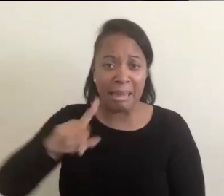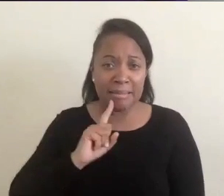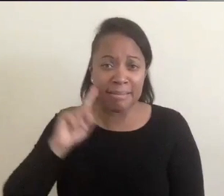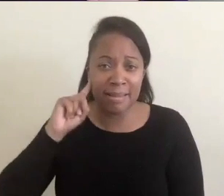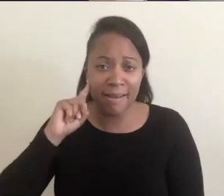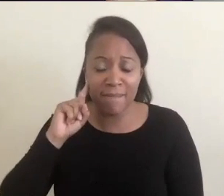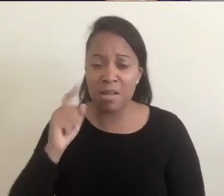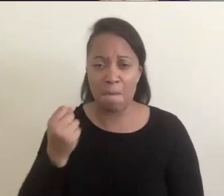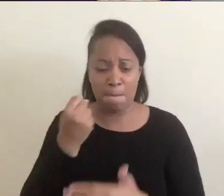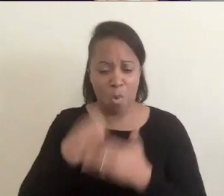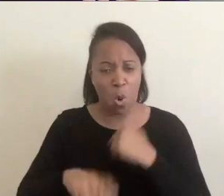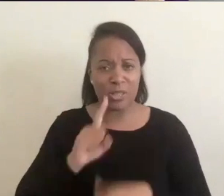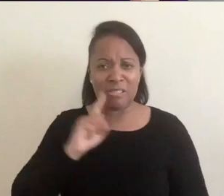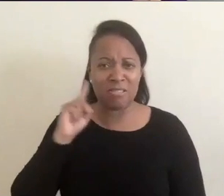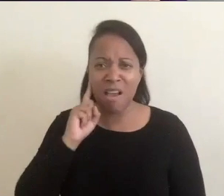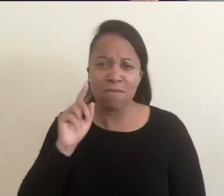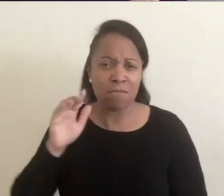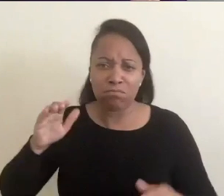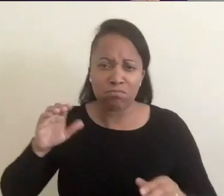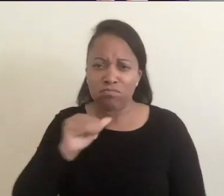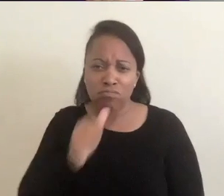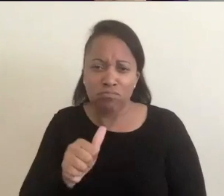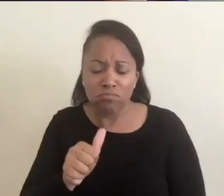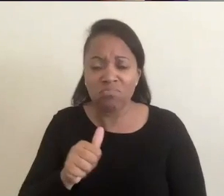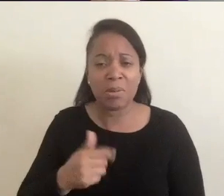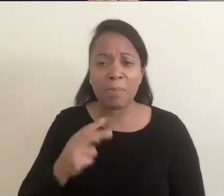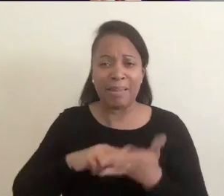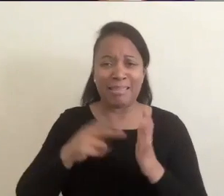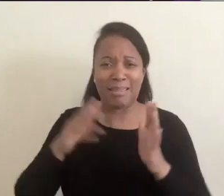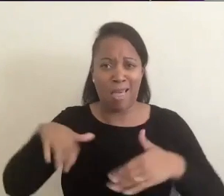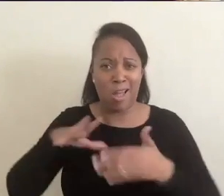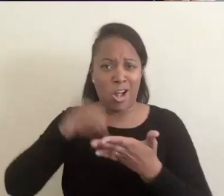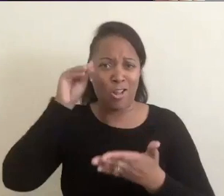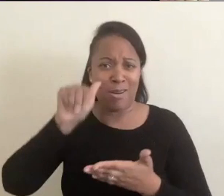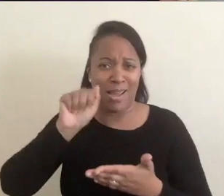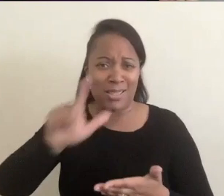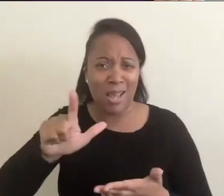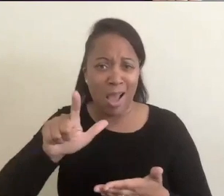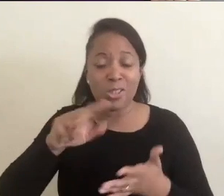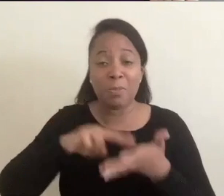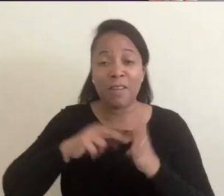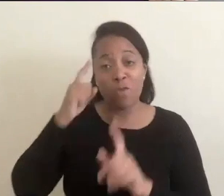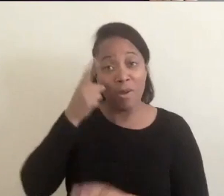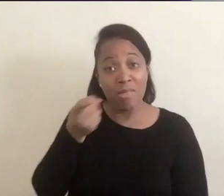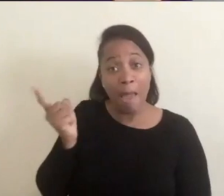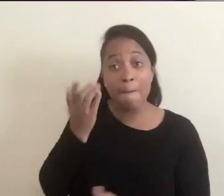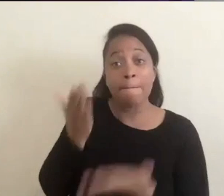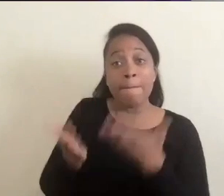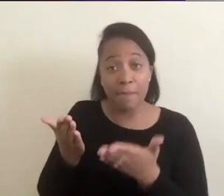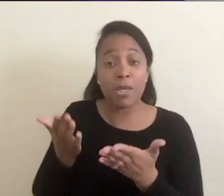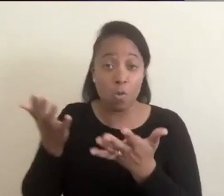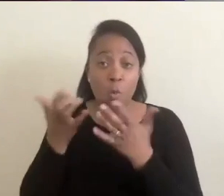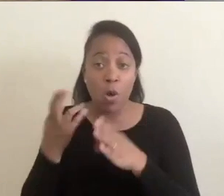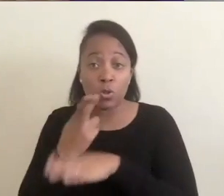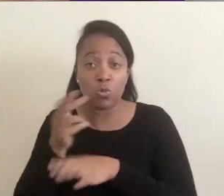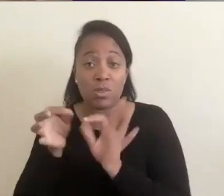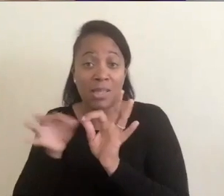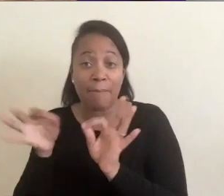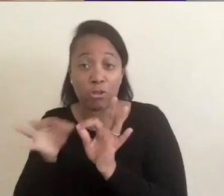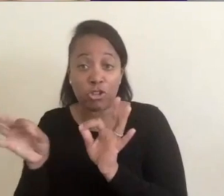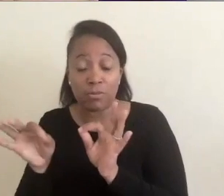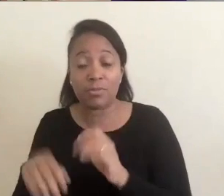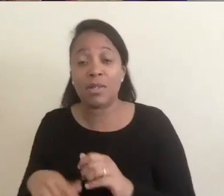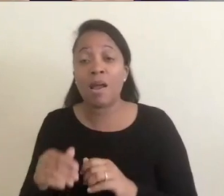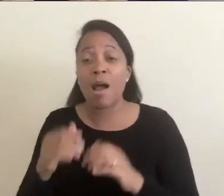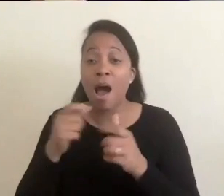deaf, and they may not even know ASL. So captioning would be the better option for them. Those fluent in ASL, on the